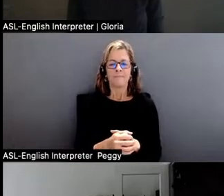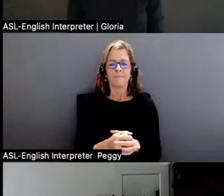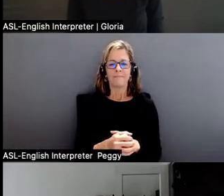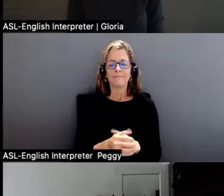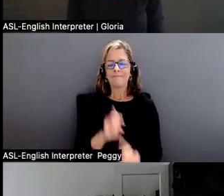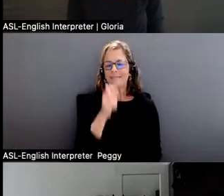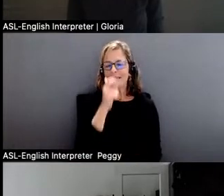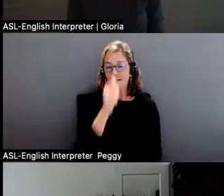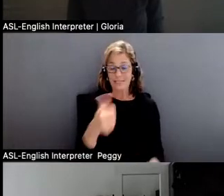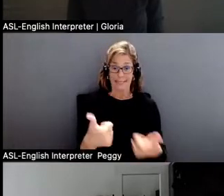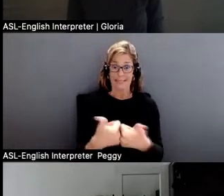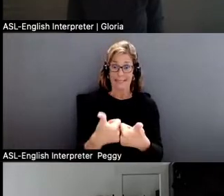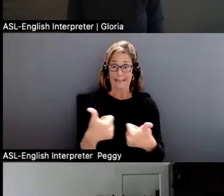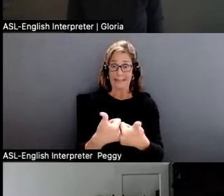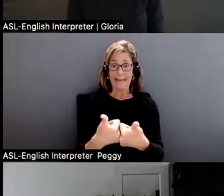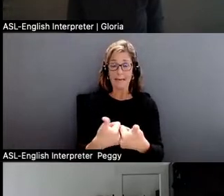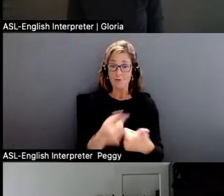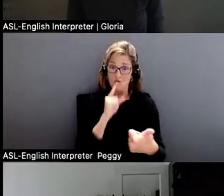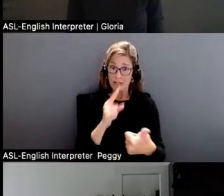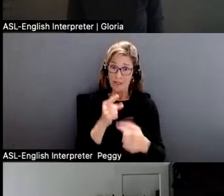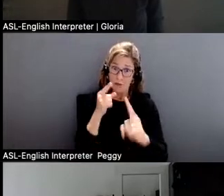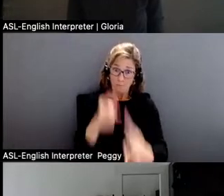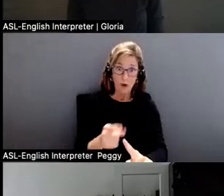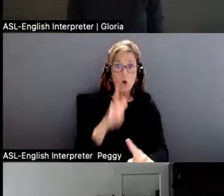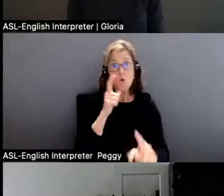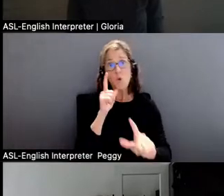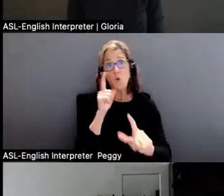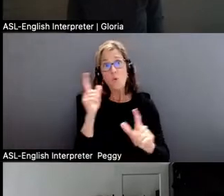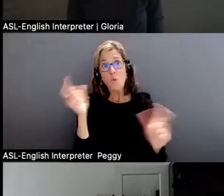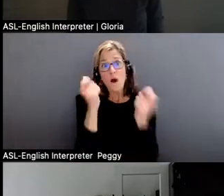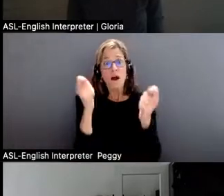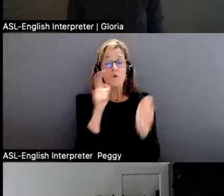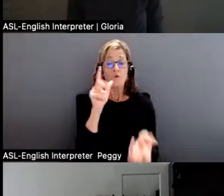away isn't the game itself, it's what happened during the debrief.